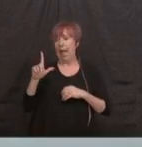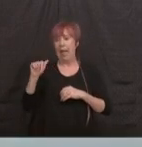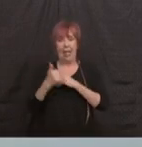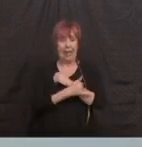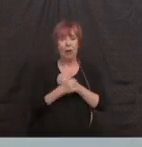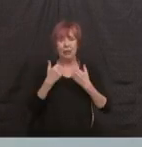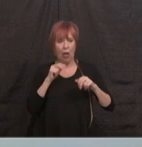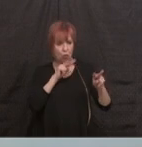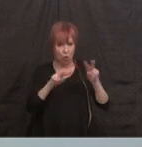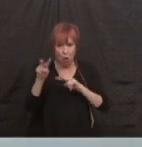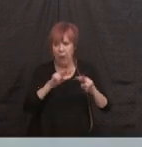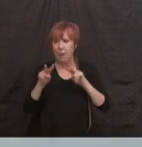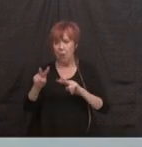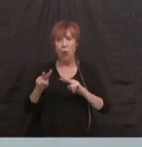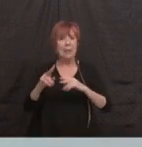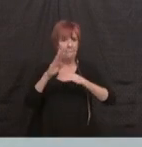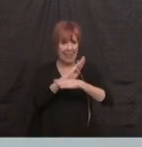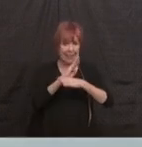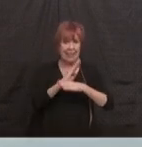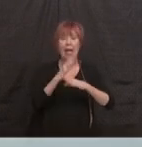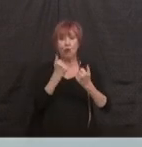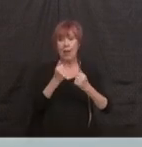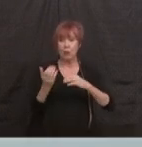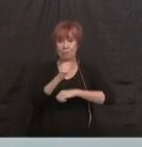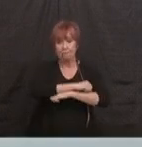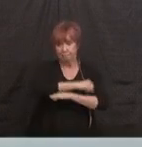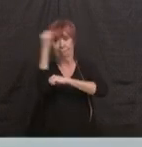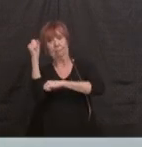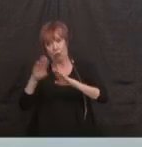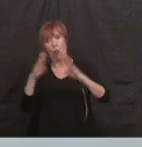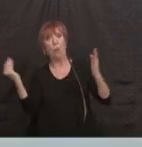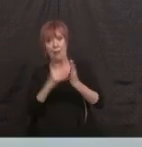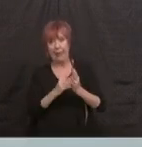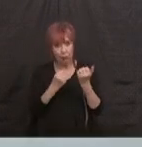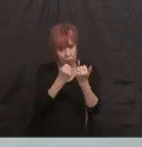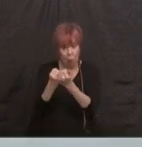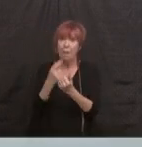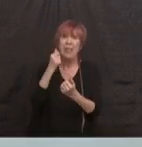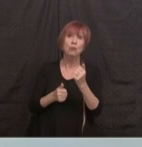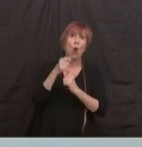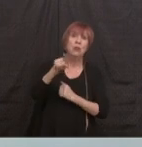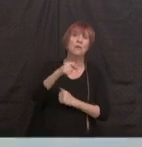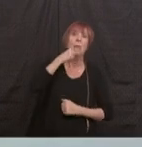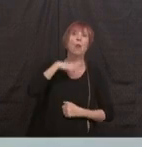of those businesses are women-owned businesses. They're looking to see what else they can do to